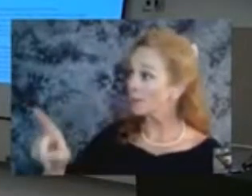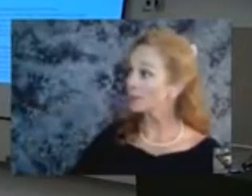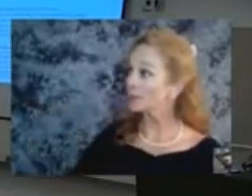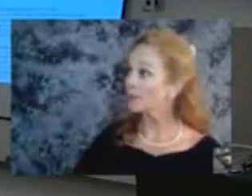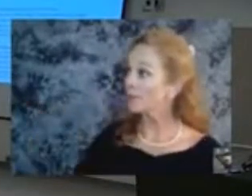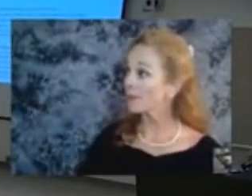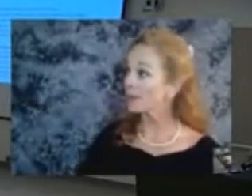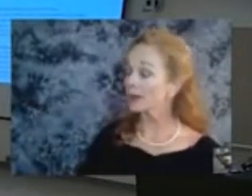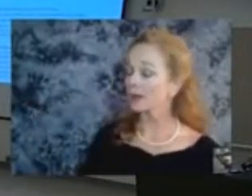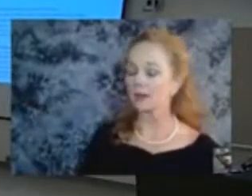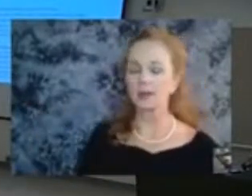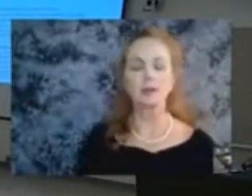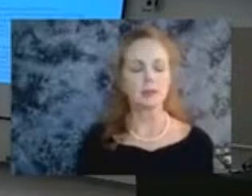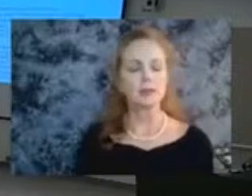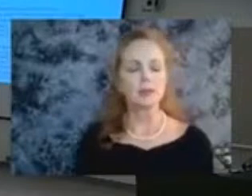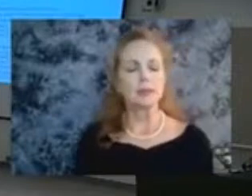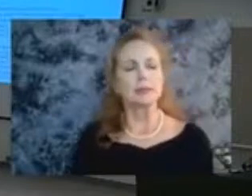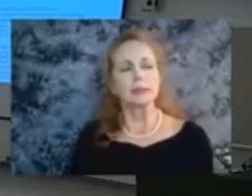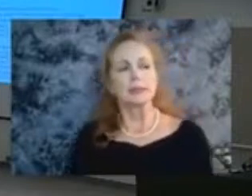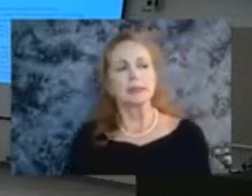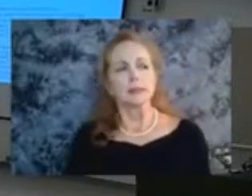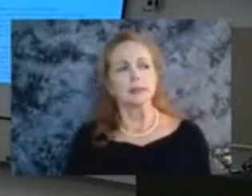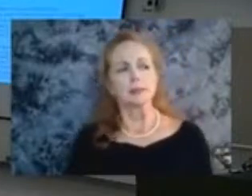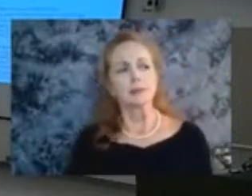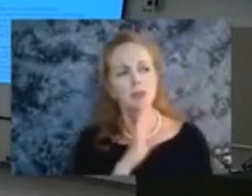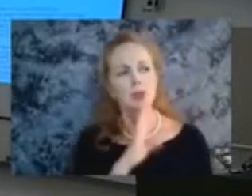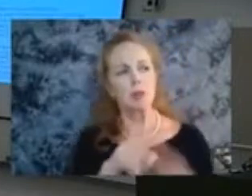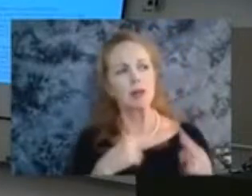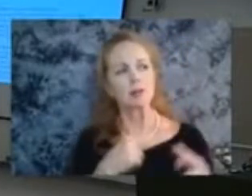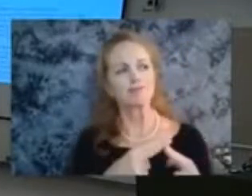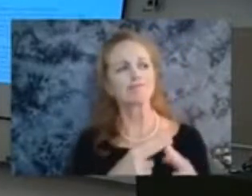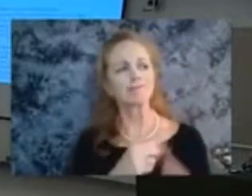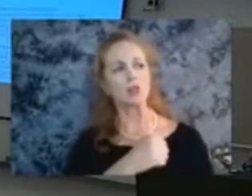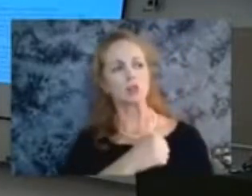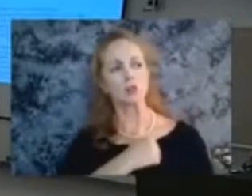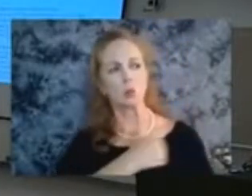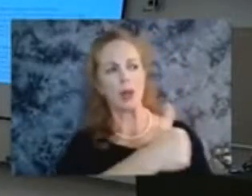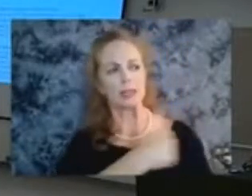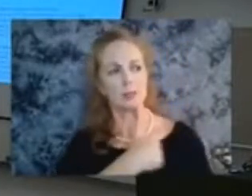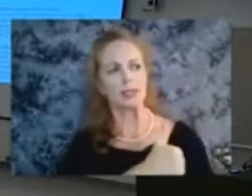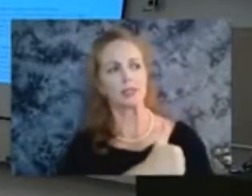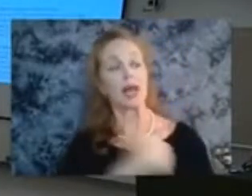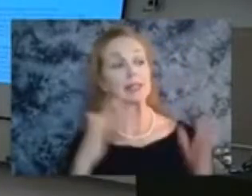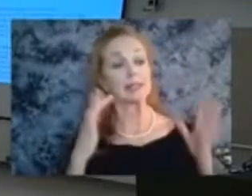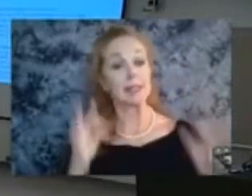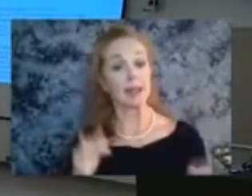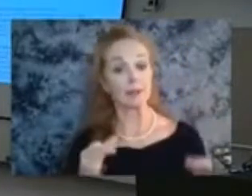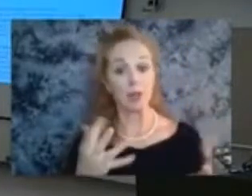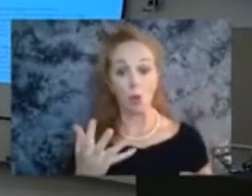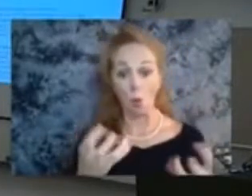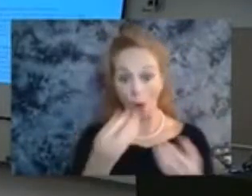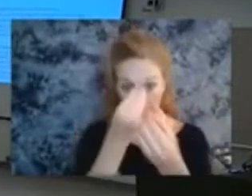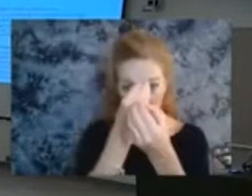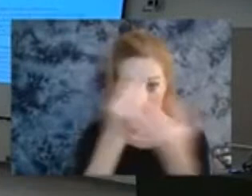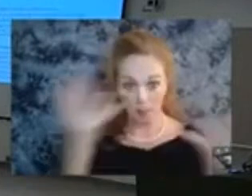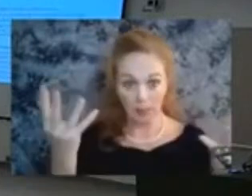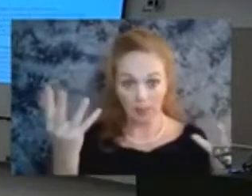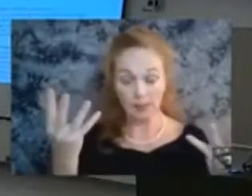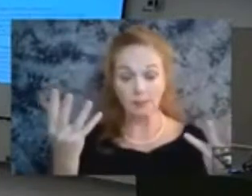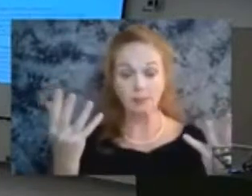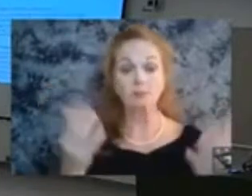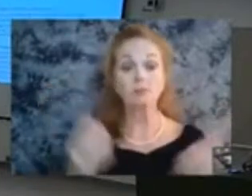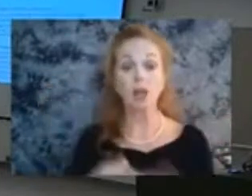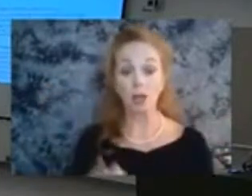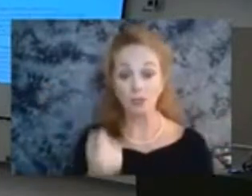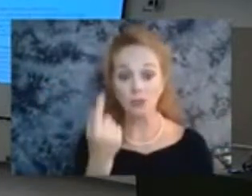want to mention transportation. I think go back to transportation. And I definitely want the public to hear this about,